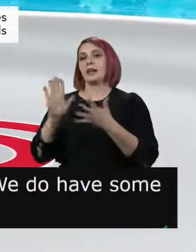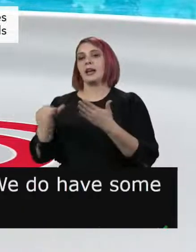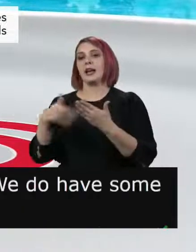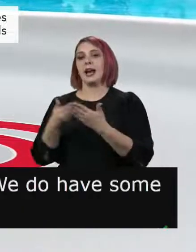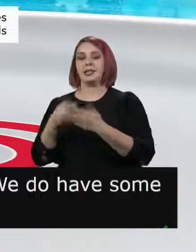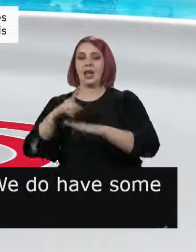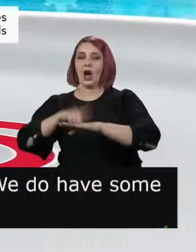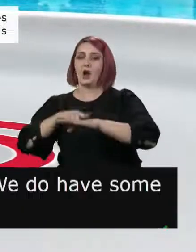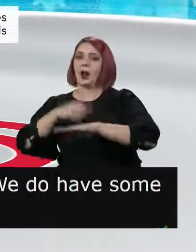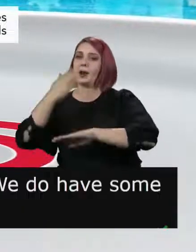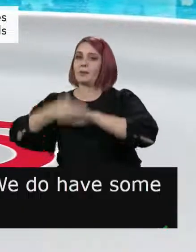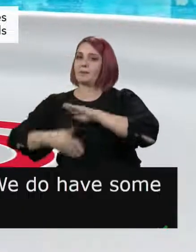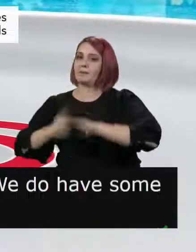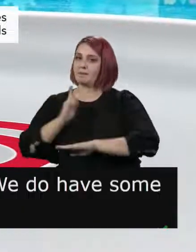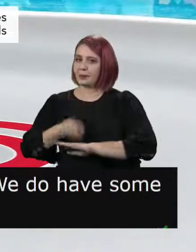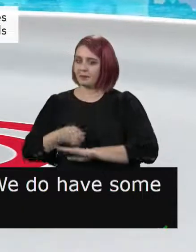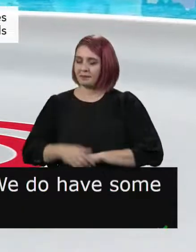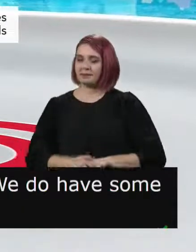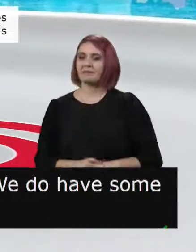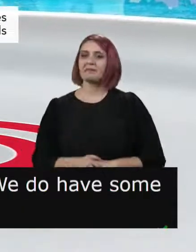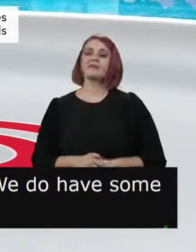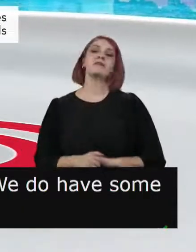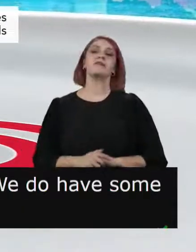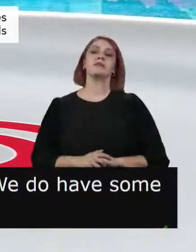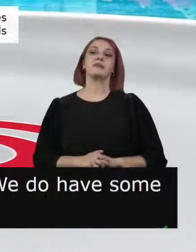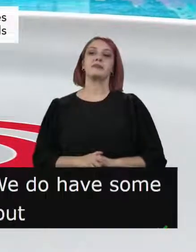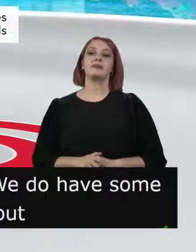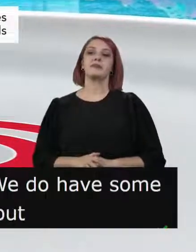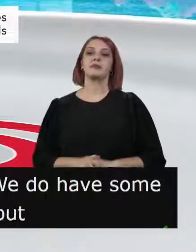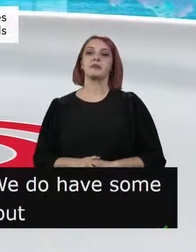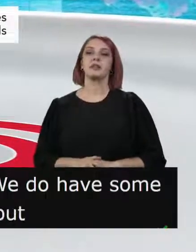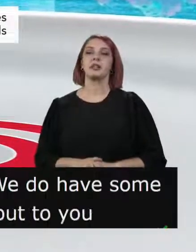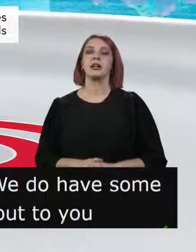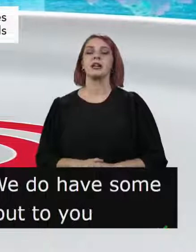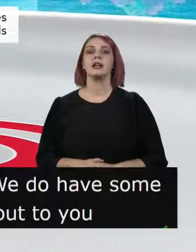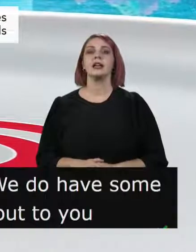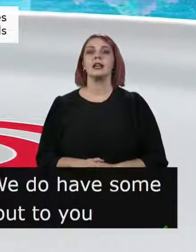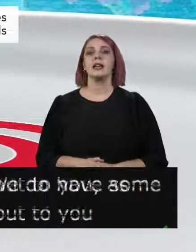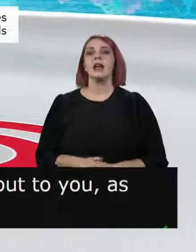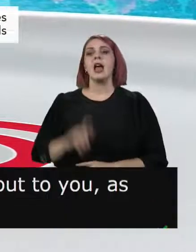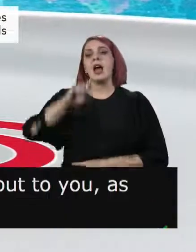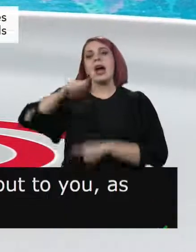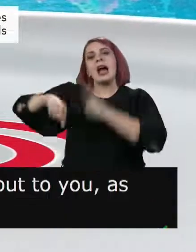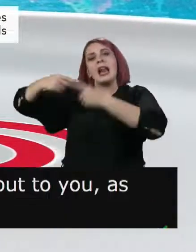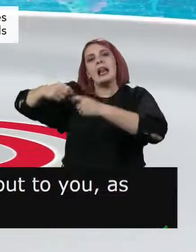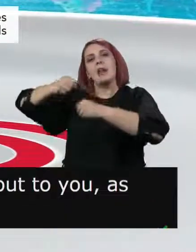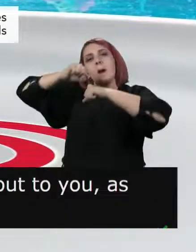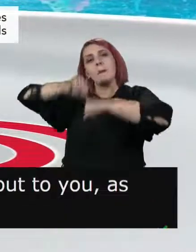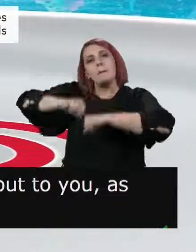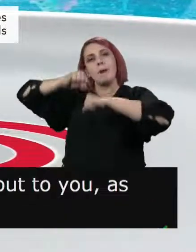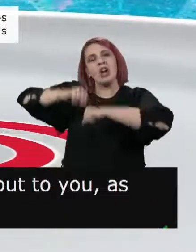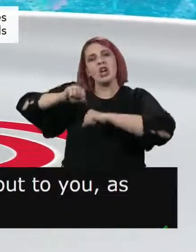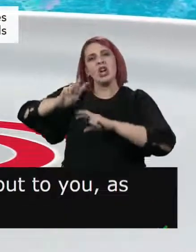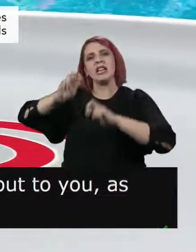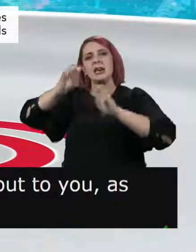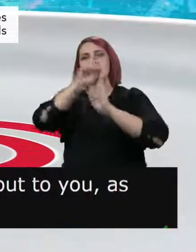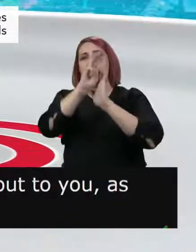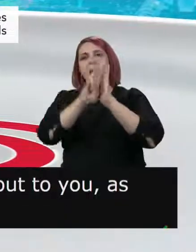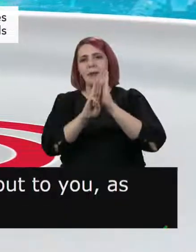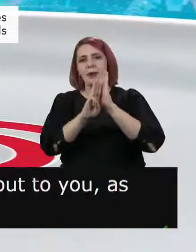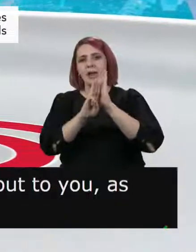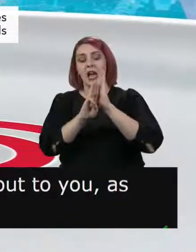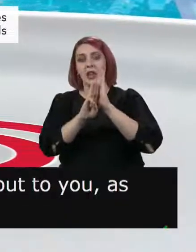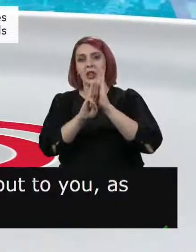me read them out to you as long as we have time. How will we include the older generations in